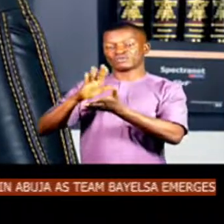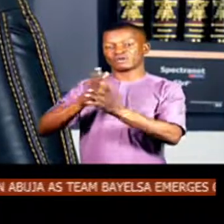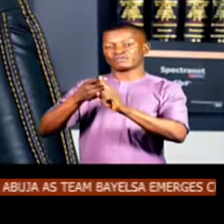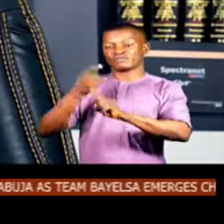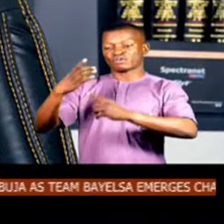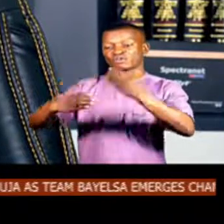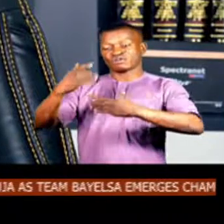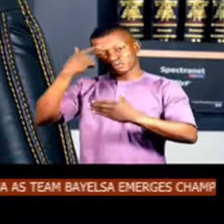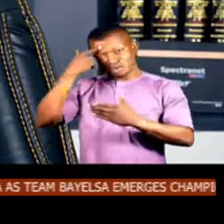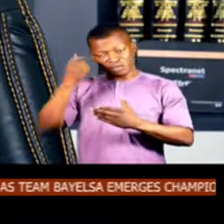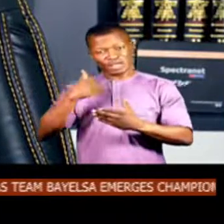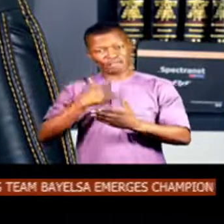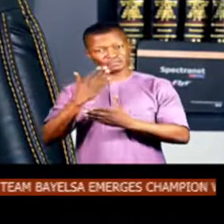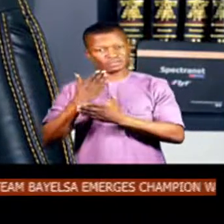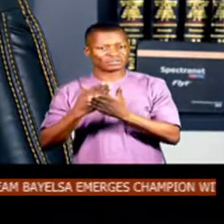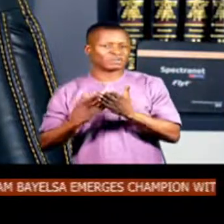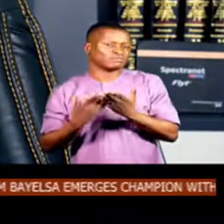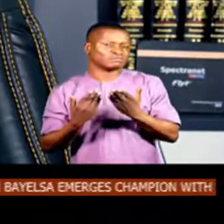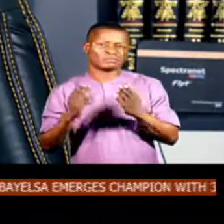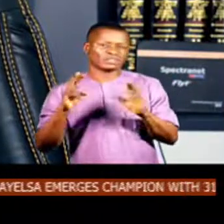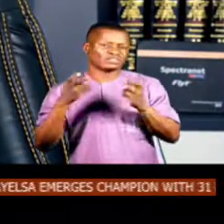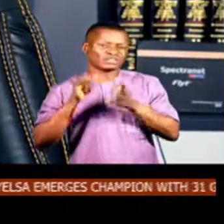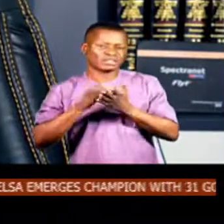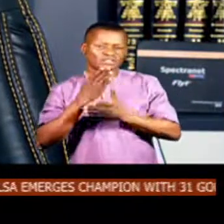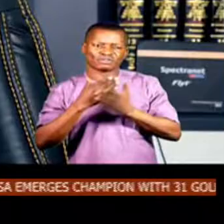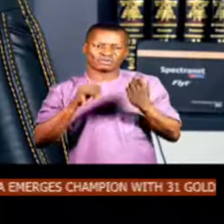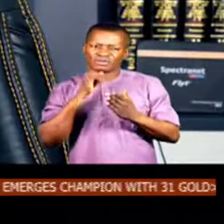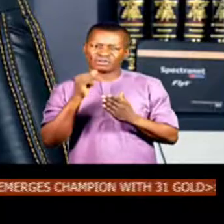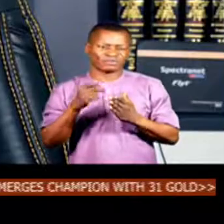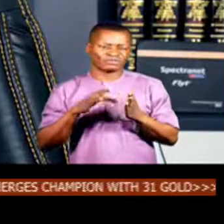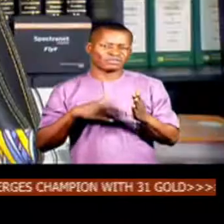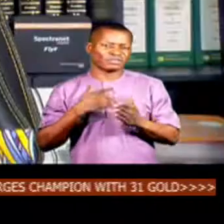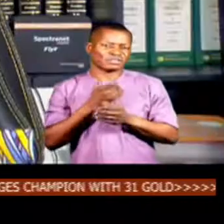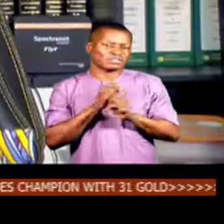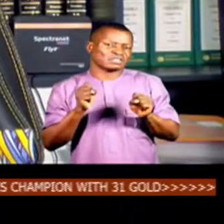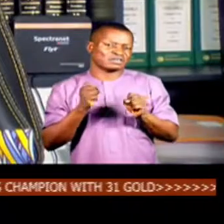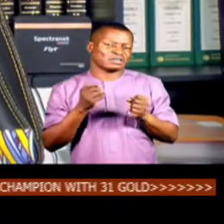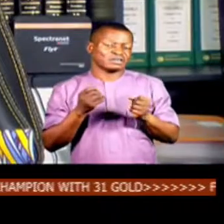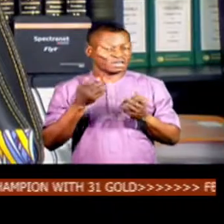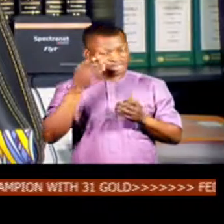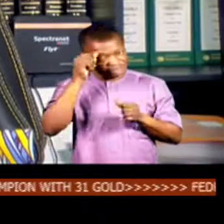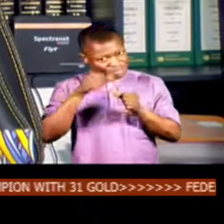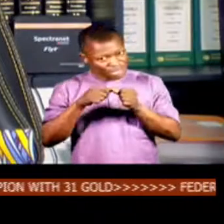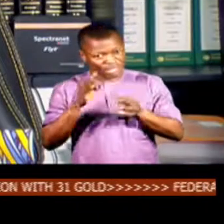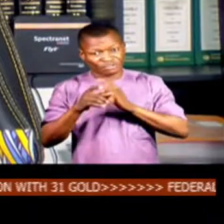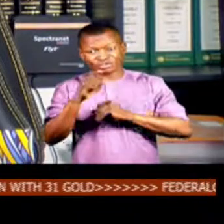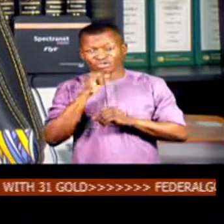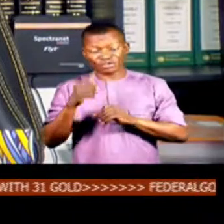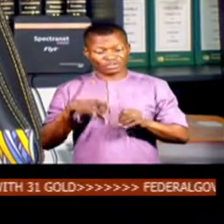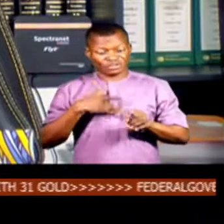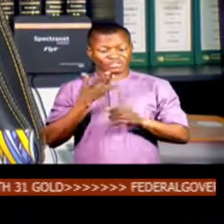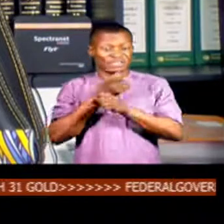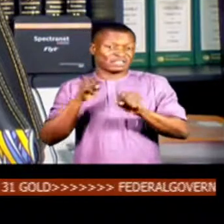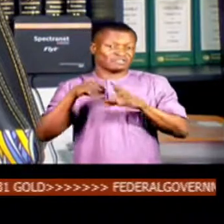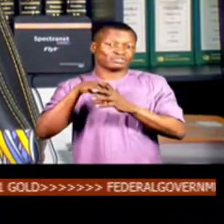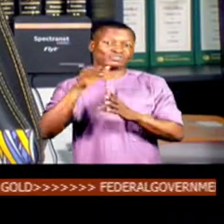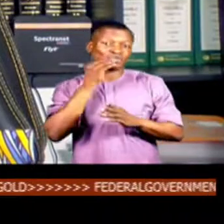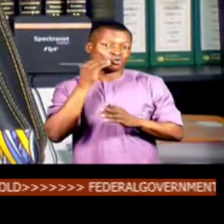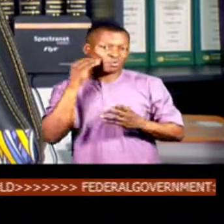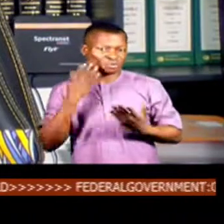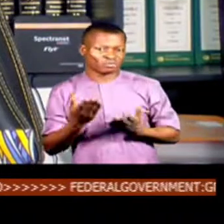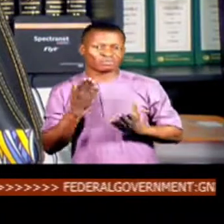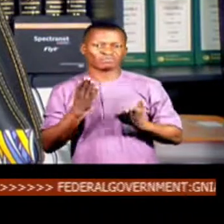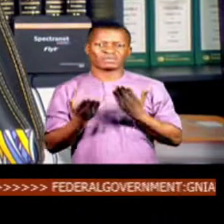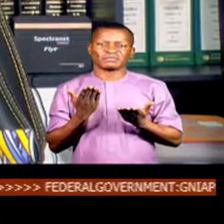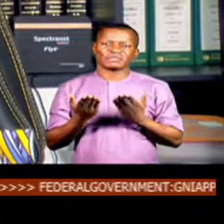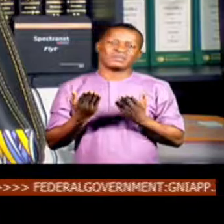there are instances where people don't feel safe. If you don't feel safe in your home, or the perpetrator is